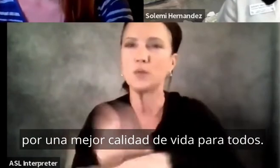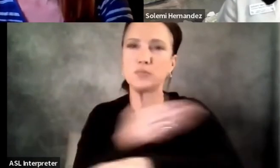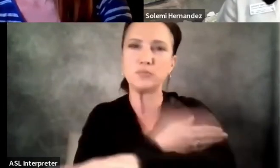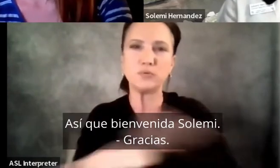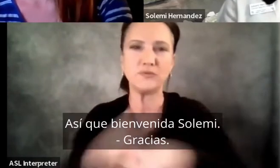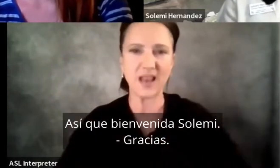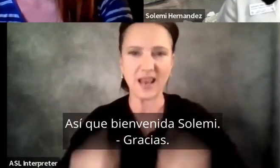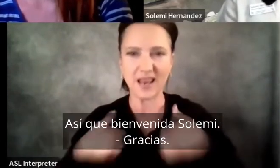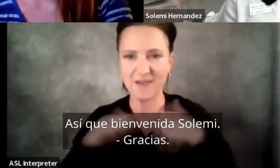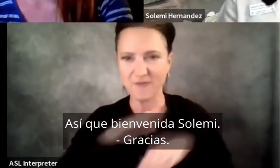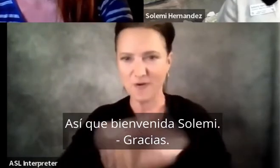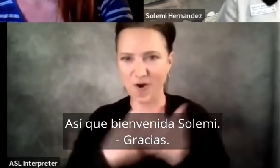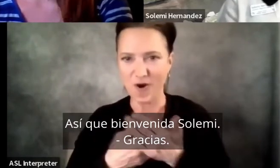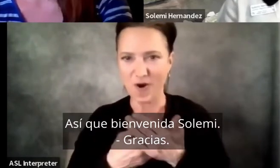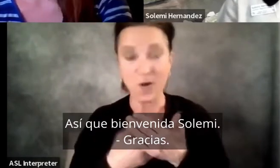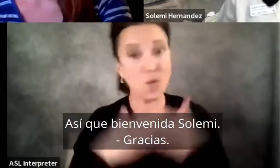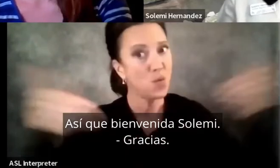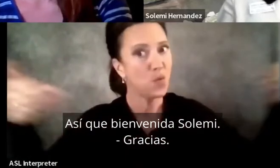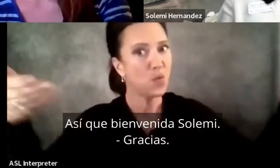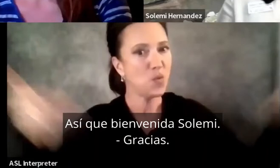all. So welcome, Solemi.